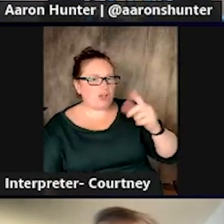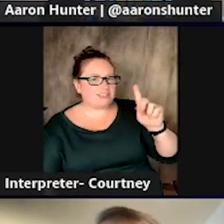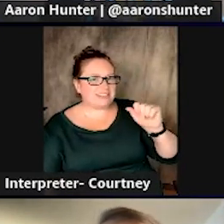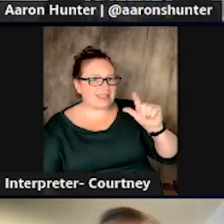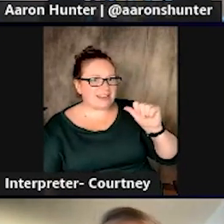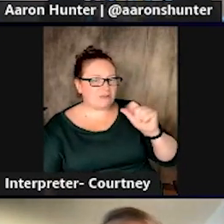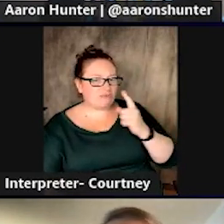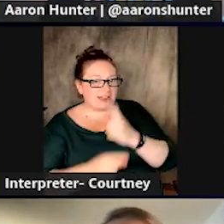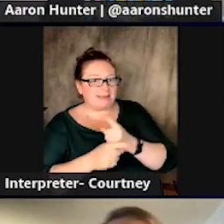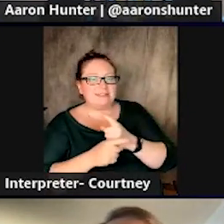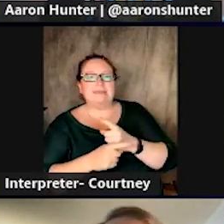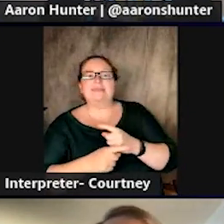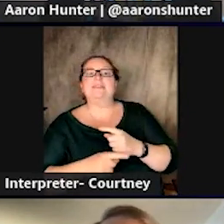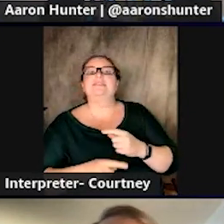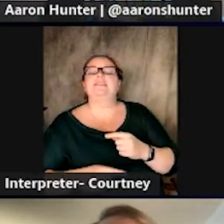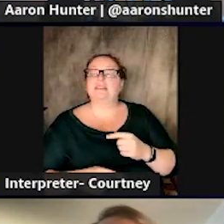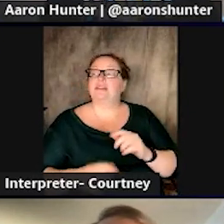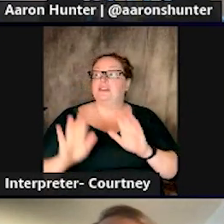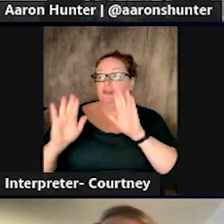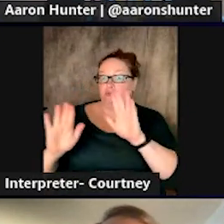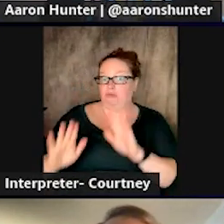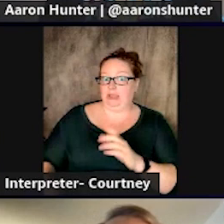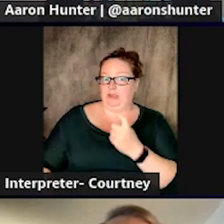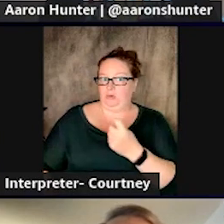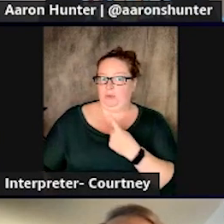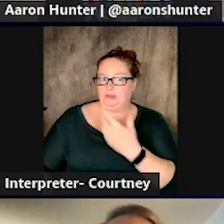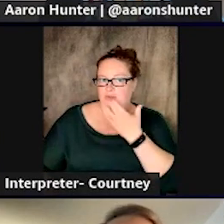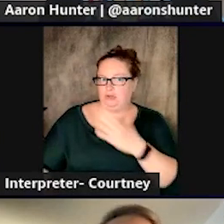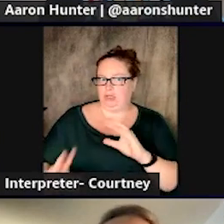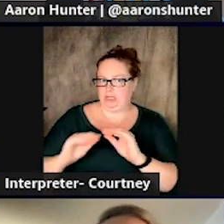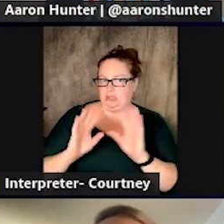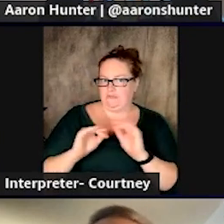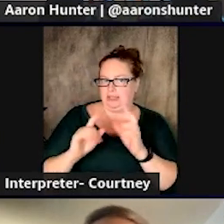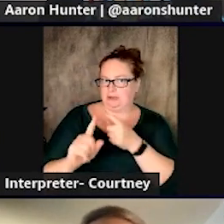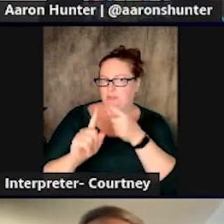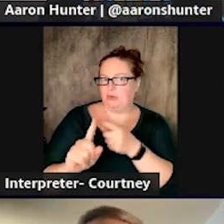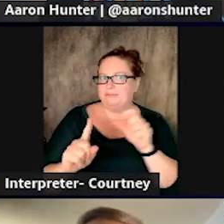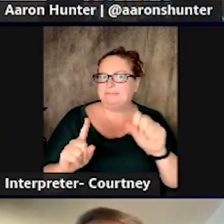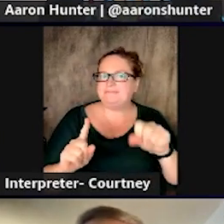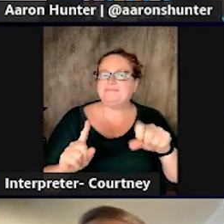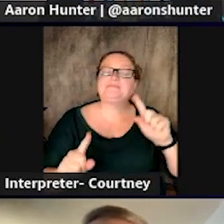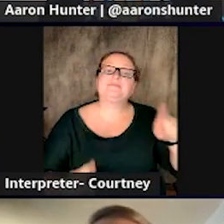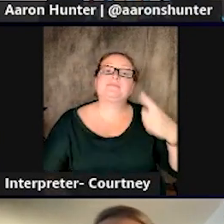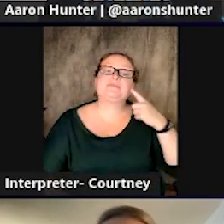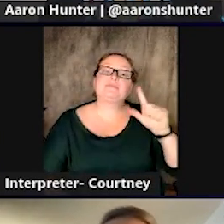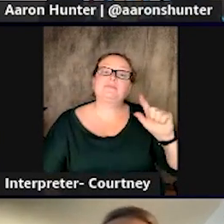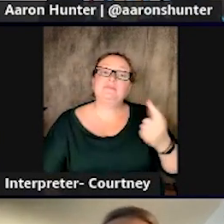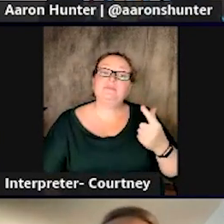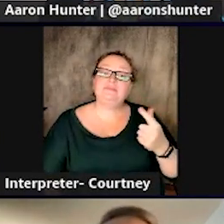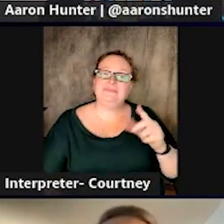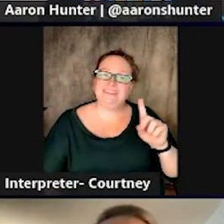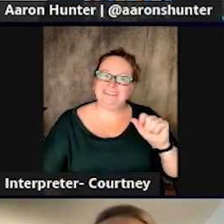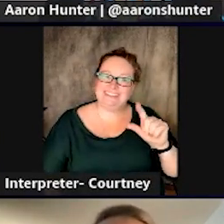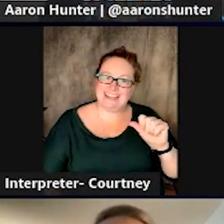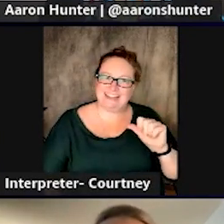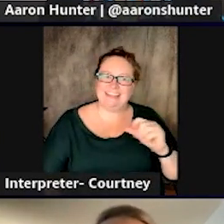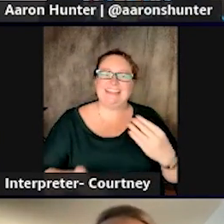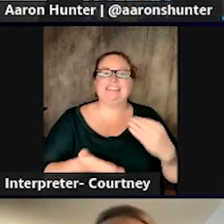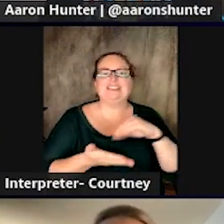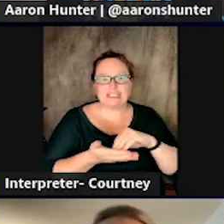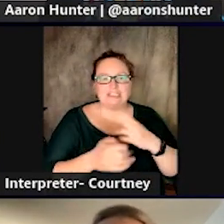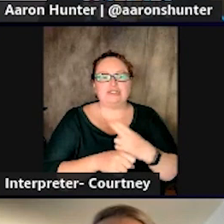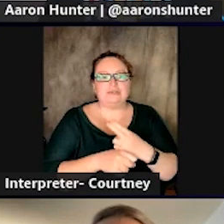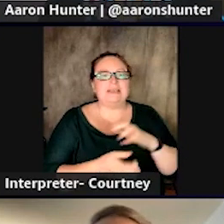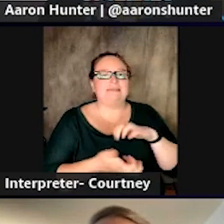question, Jillian. Yeah, that's a good clarifying point. This is only for log data that is ingested by CloudWatch